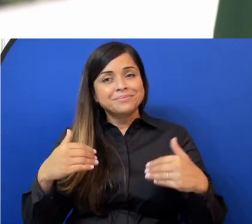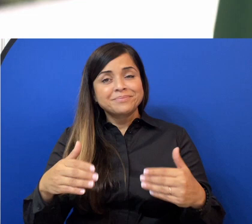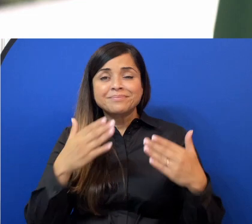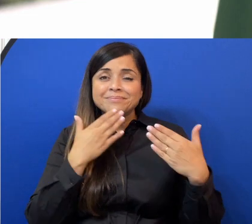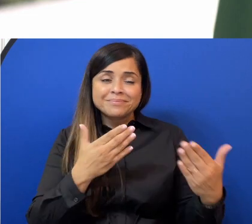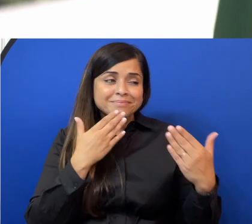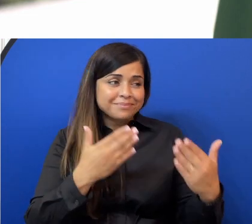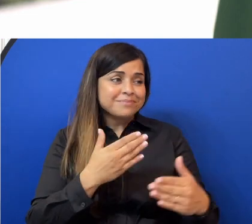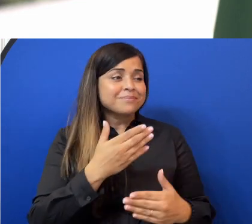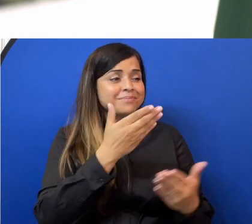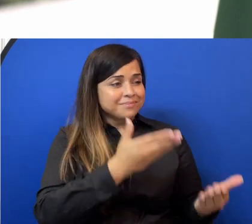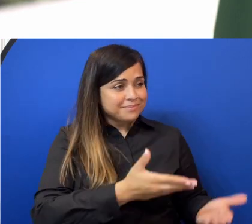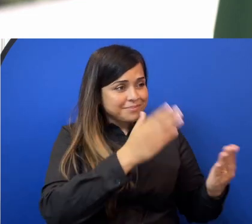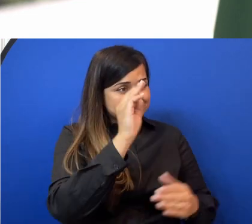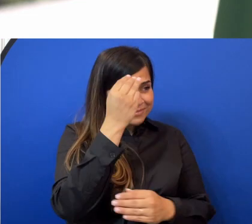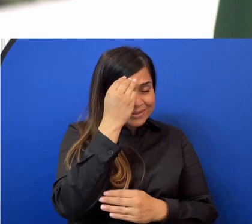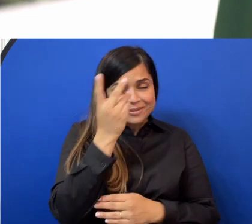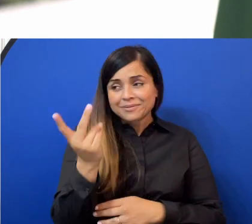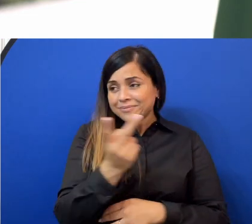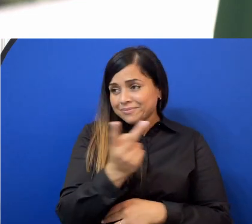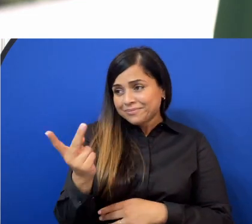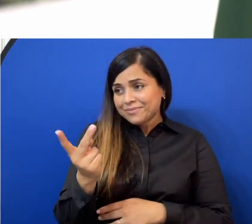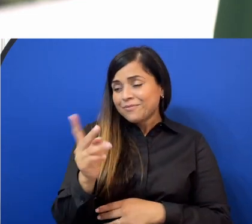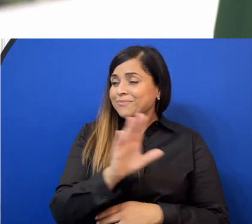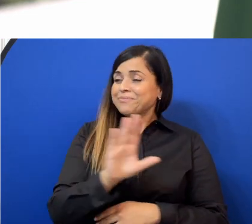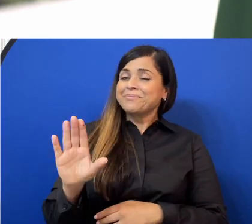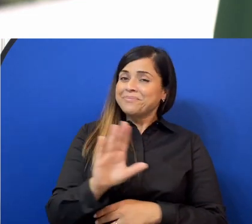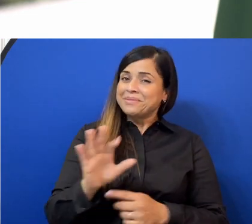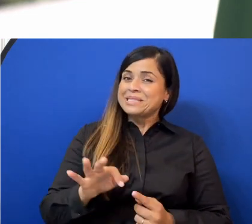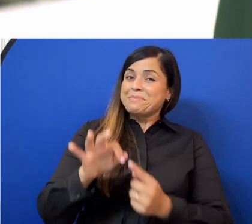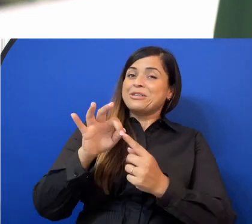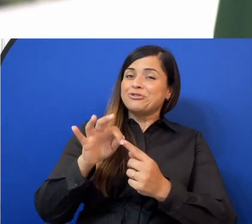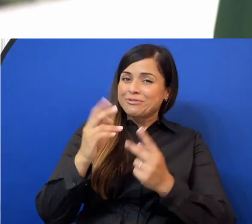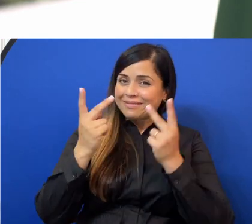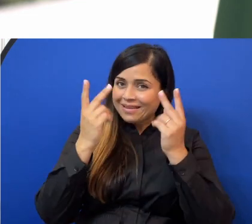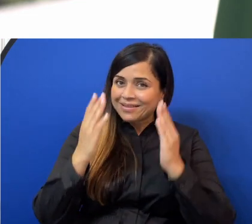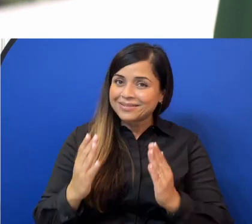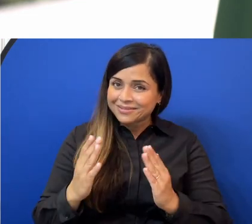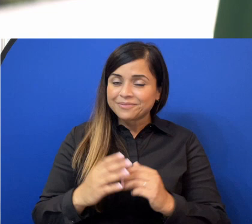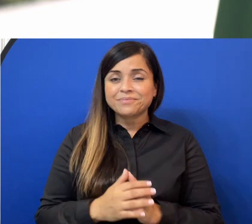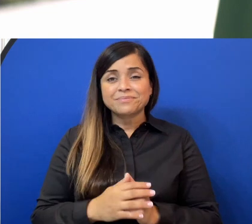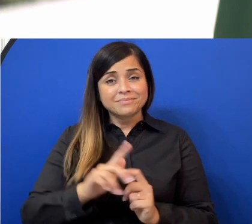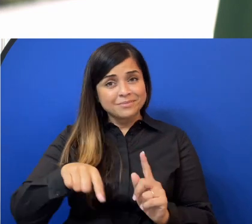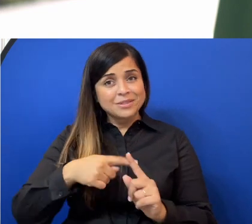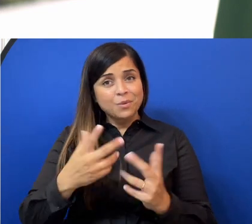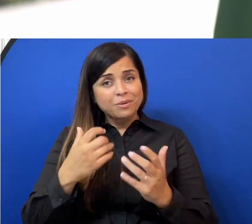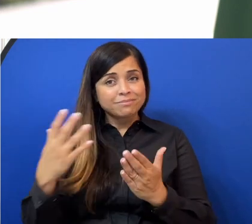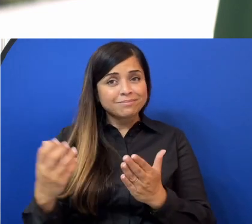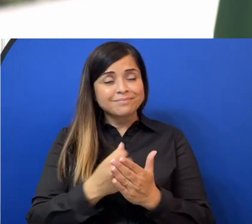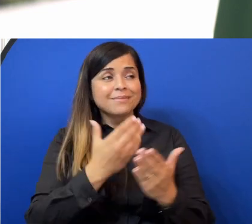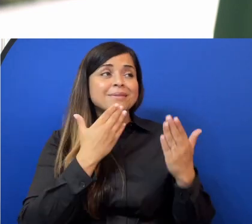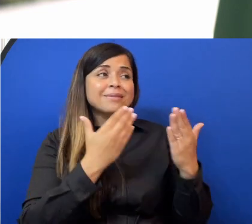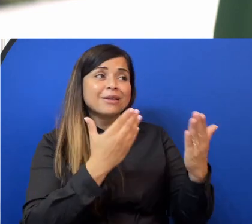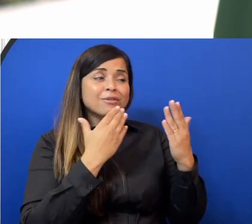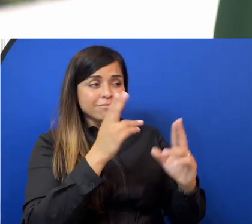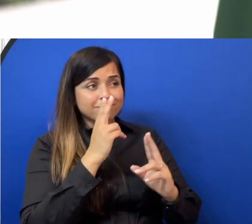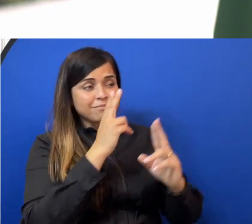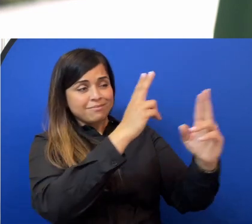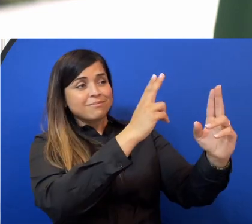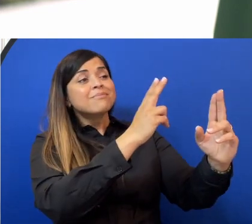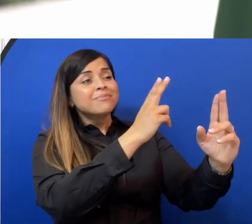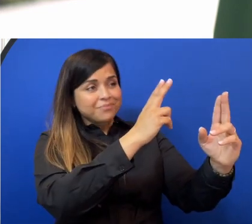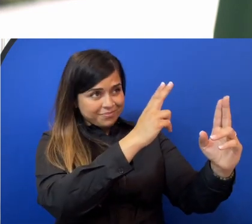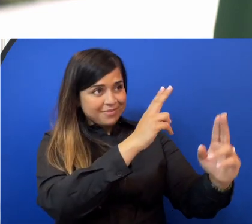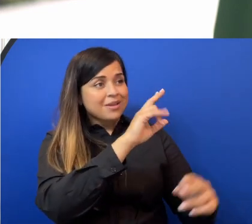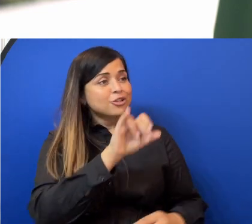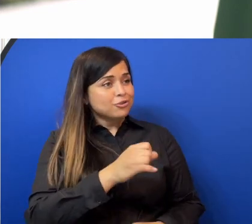accepted to be our special guests. I would also like to thank the Prime Minister of Canada, the Right Honourable Justin Trudeau, for his statement